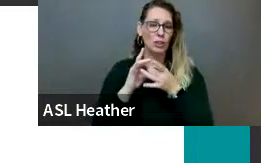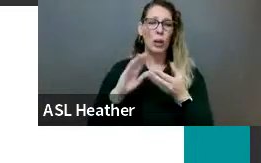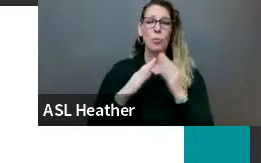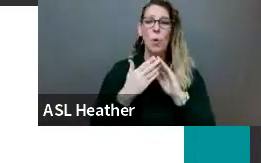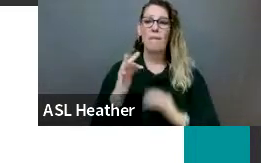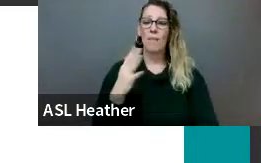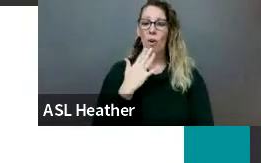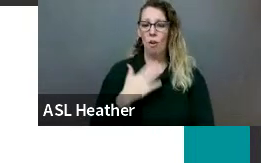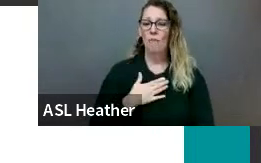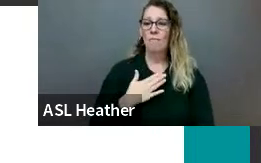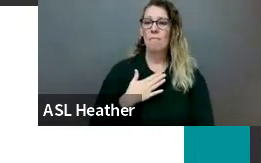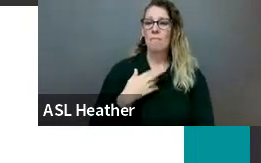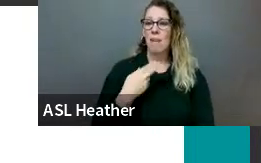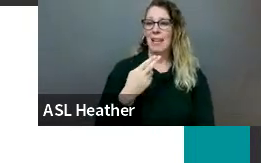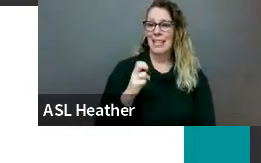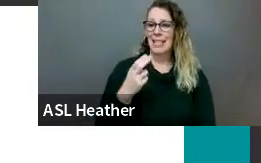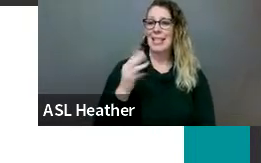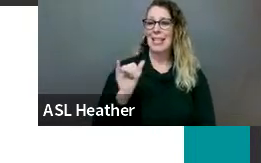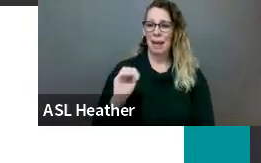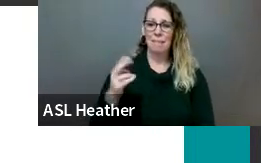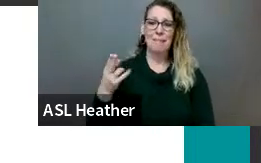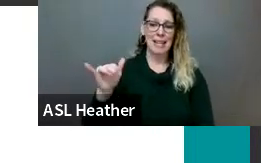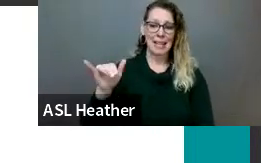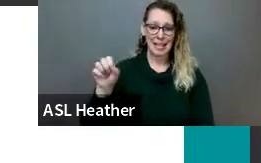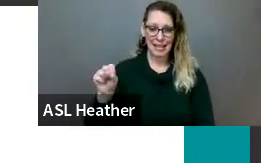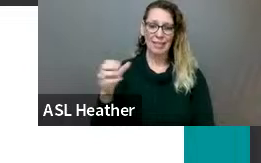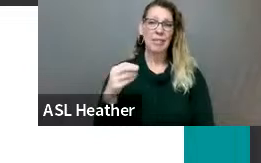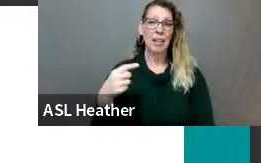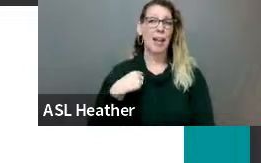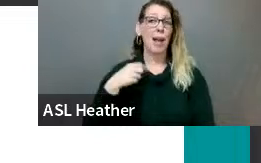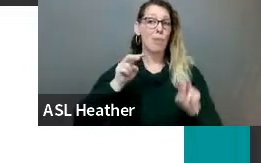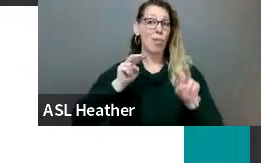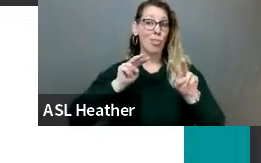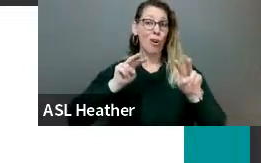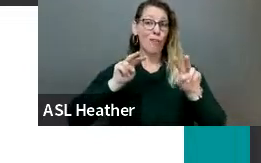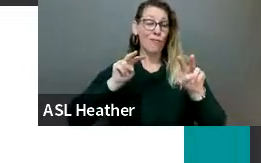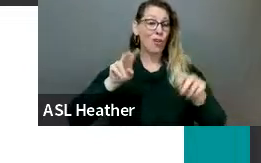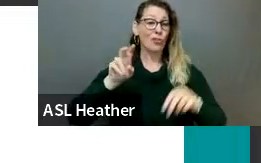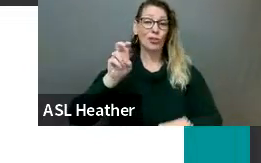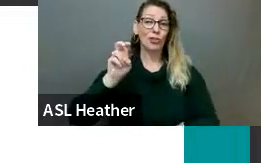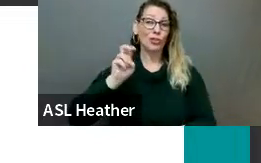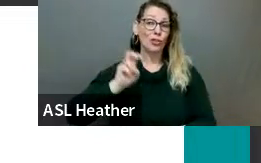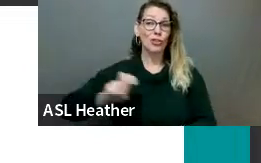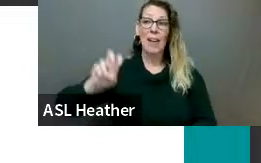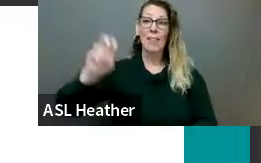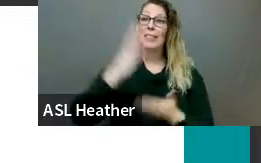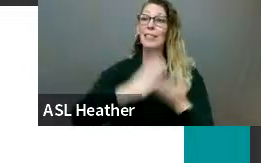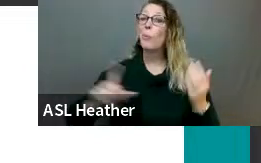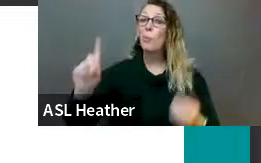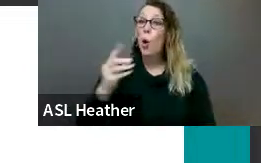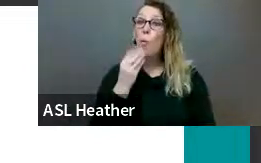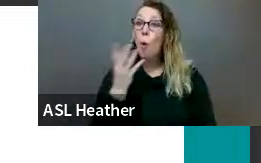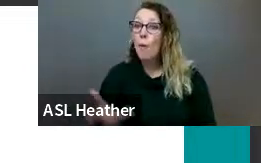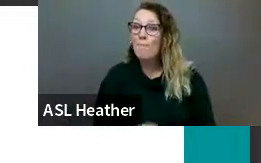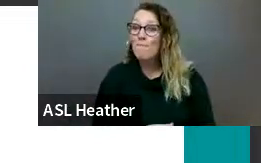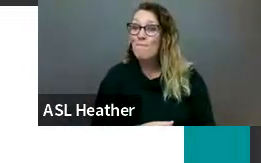My pronouns are he, him, his. And I'm looking forward to traveling somewhere warm.